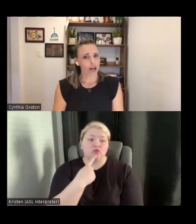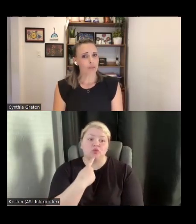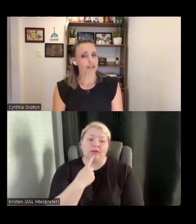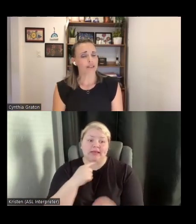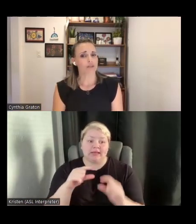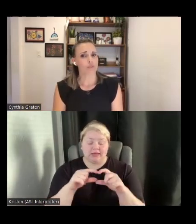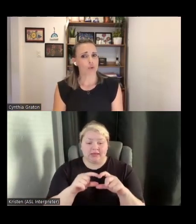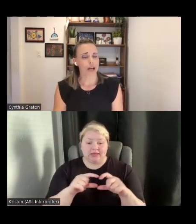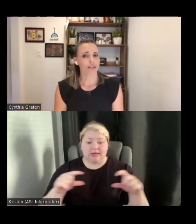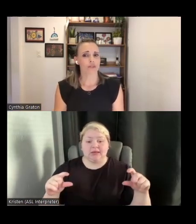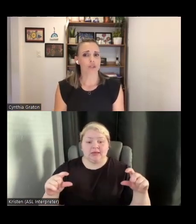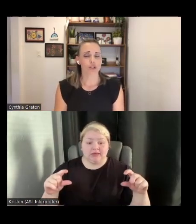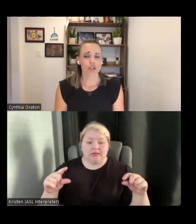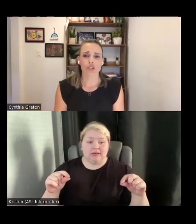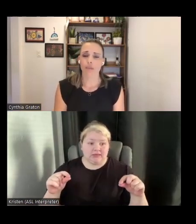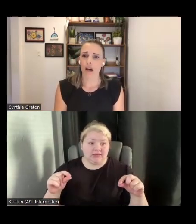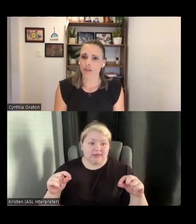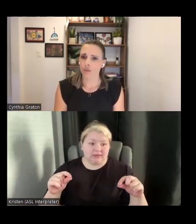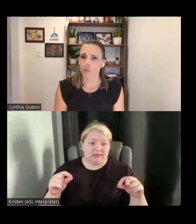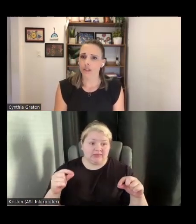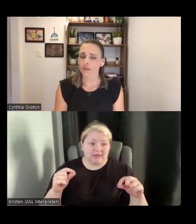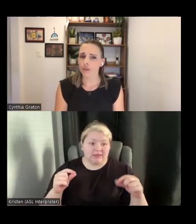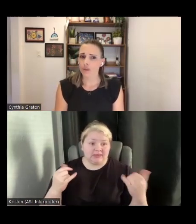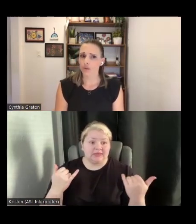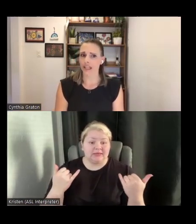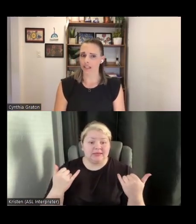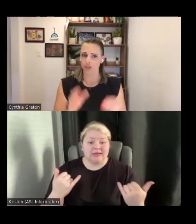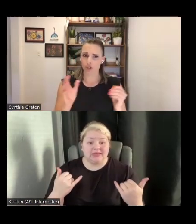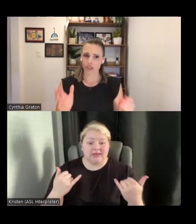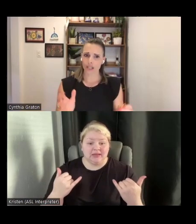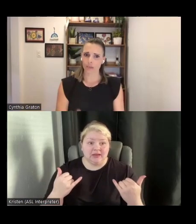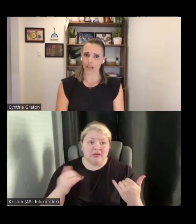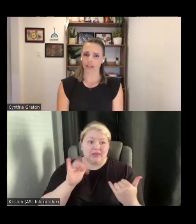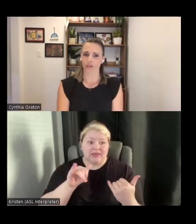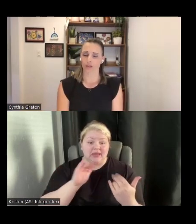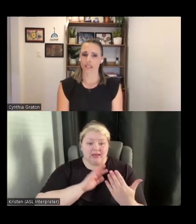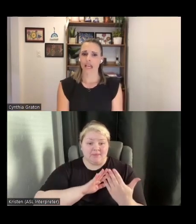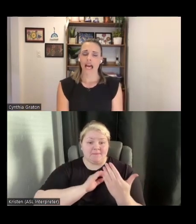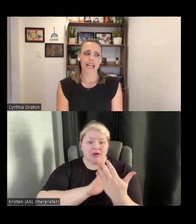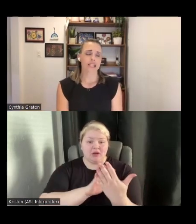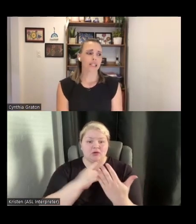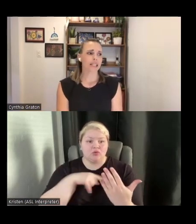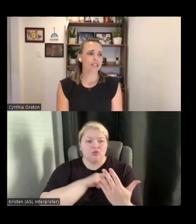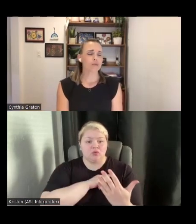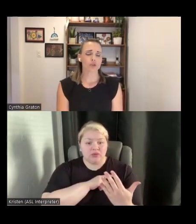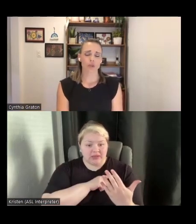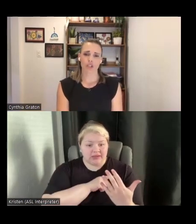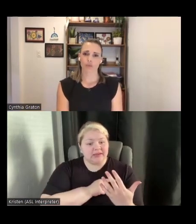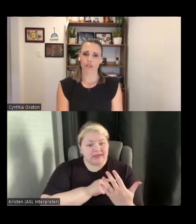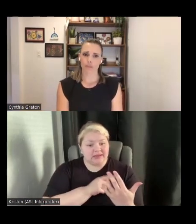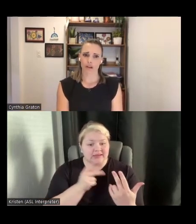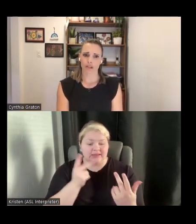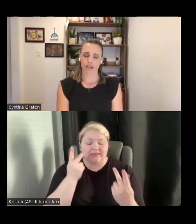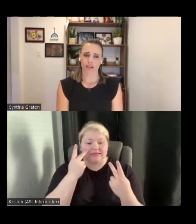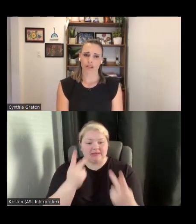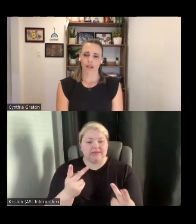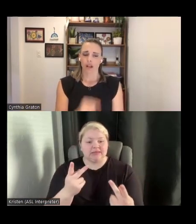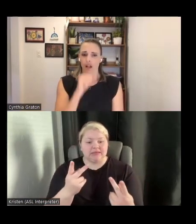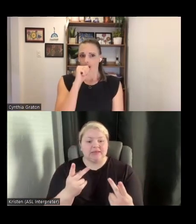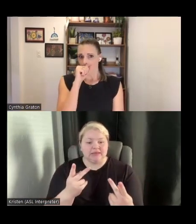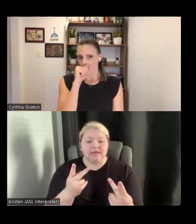in the collaborative and proactive solutions model, we view that concerning behaviors as the kid's frustration